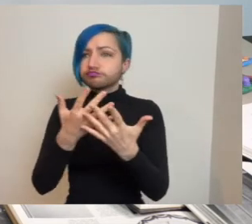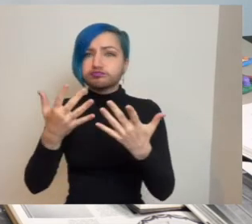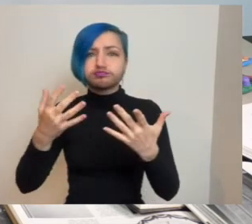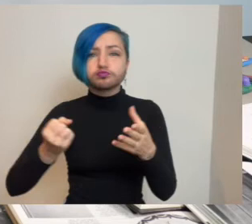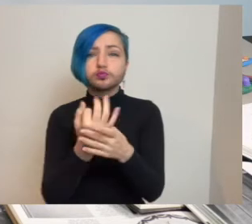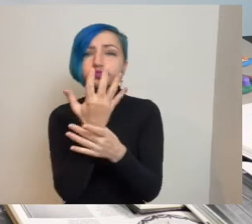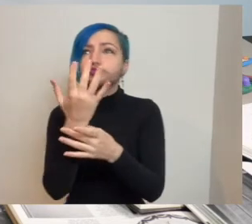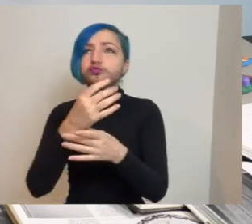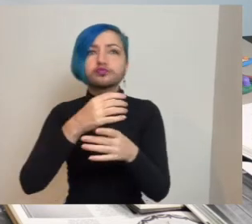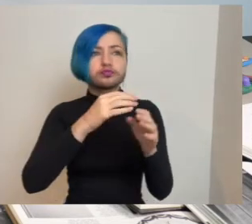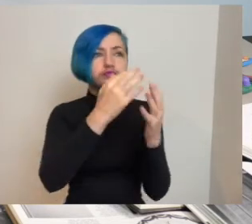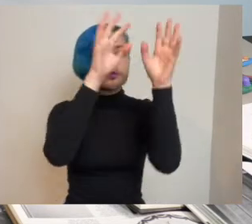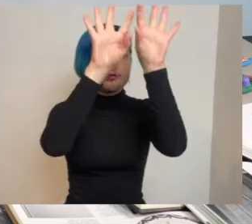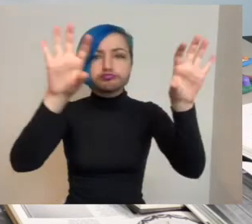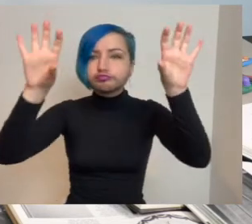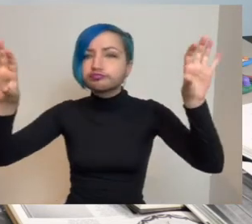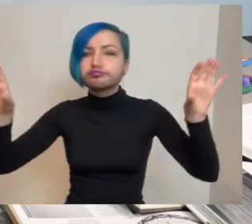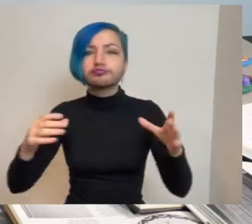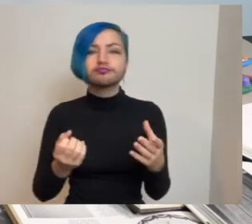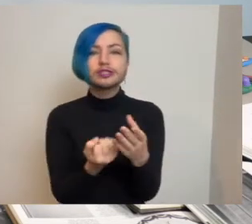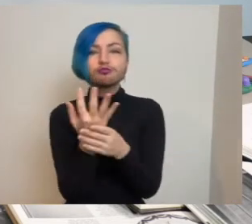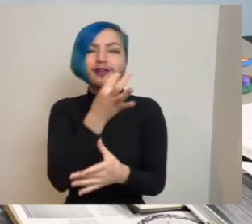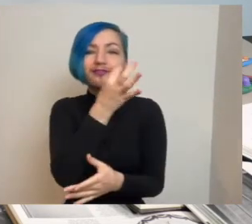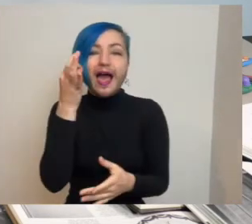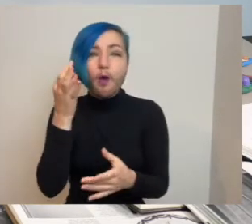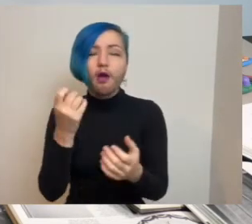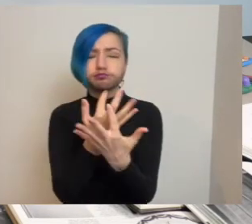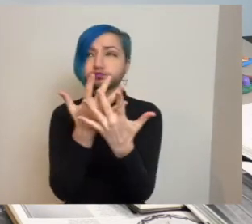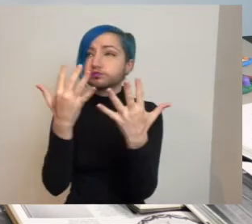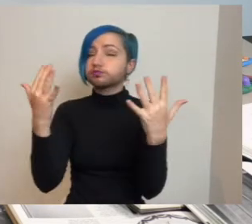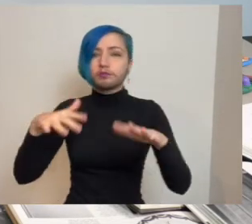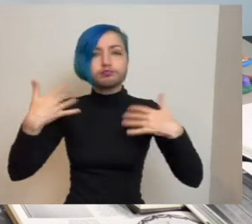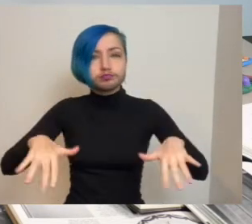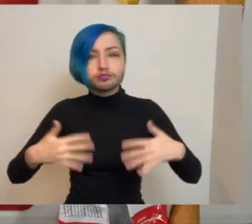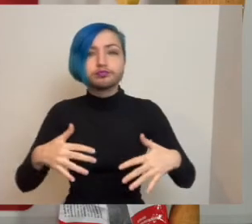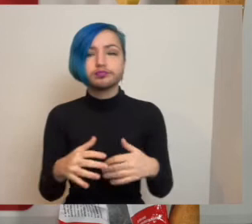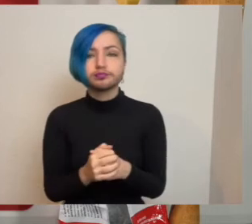greenery and kind of spring flowers, and it's a really incredible spectacle.